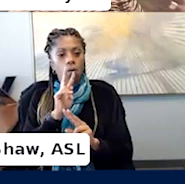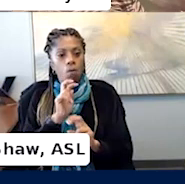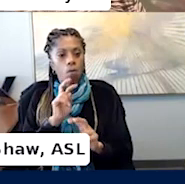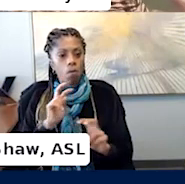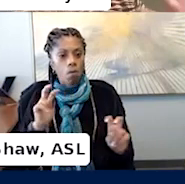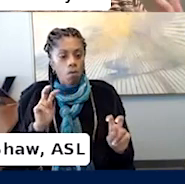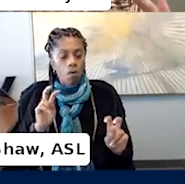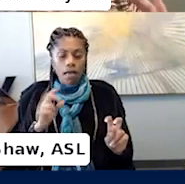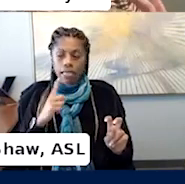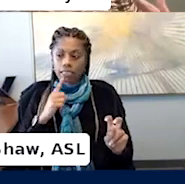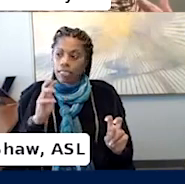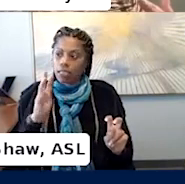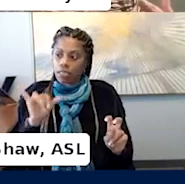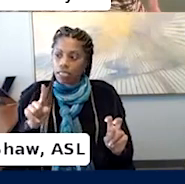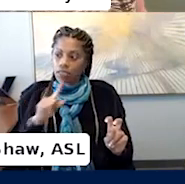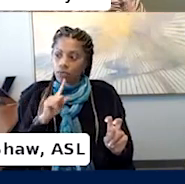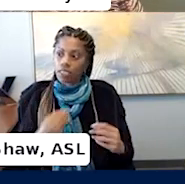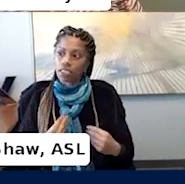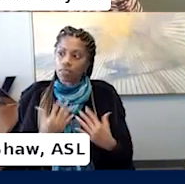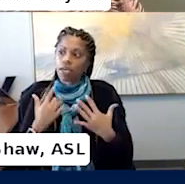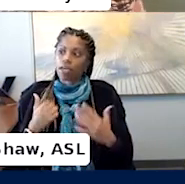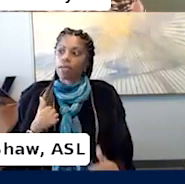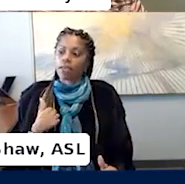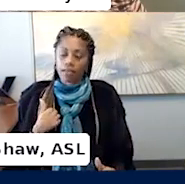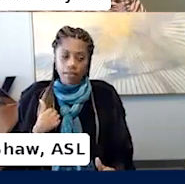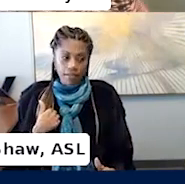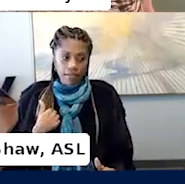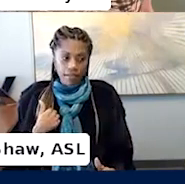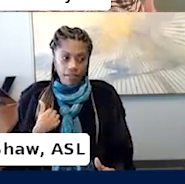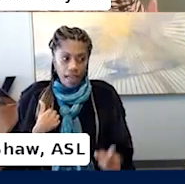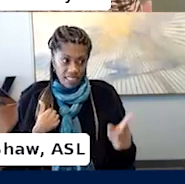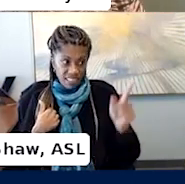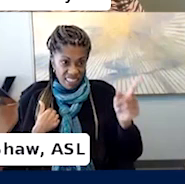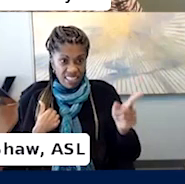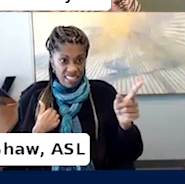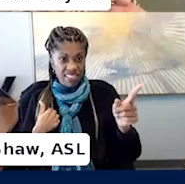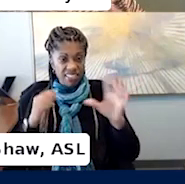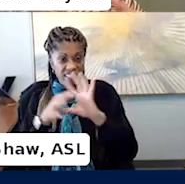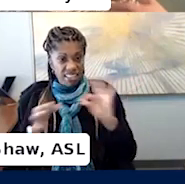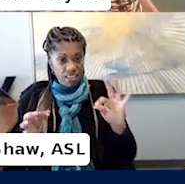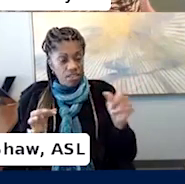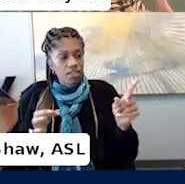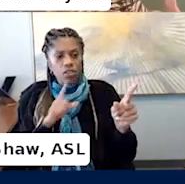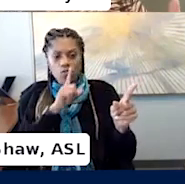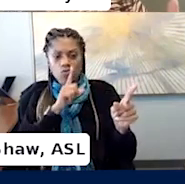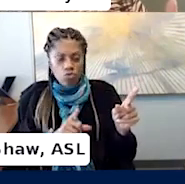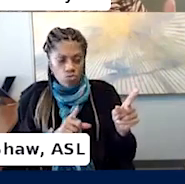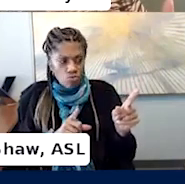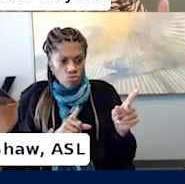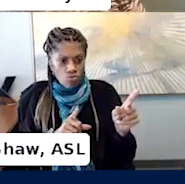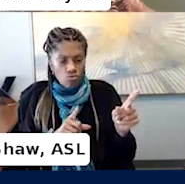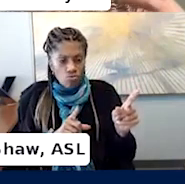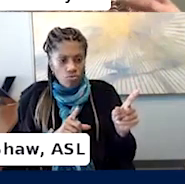really inspired me because I really do think that it's true. And it's true in our process of when we're coming to the